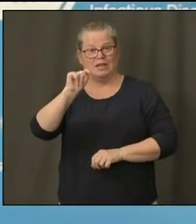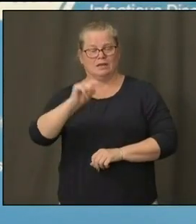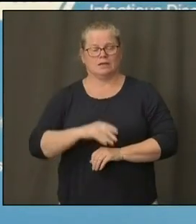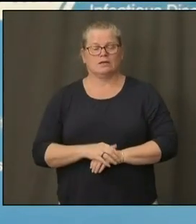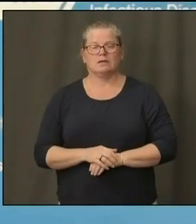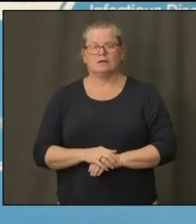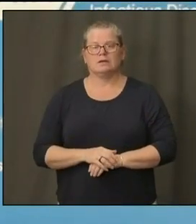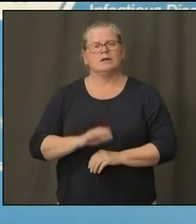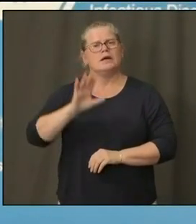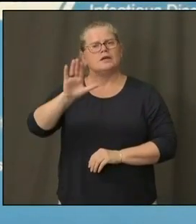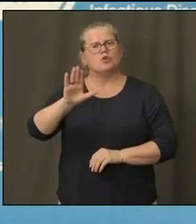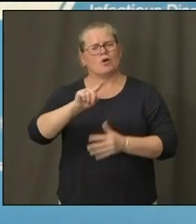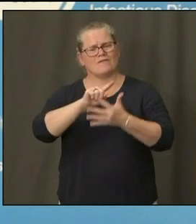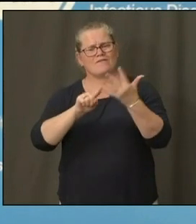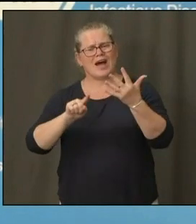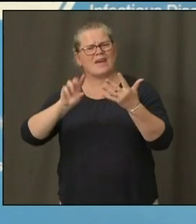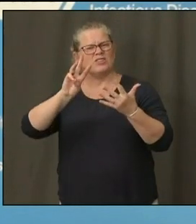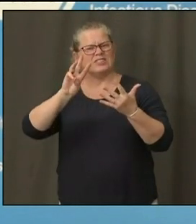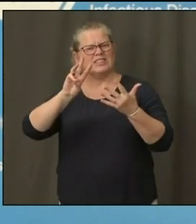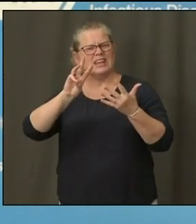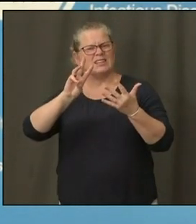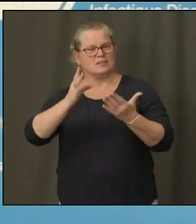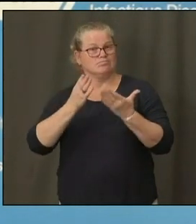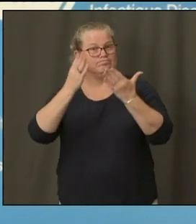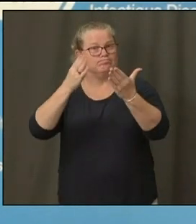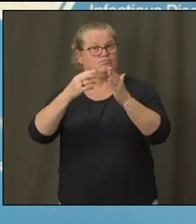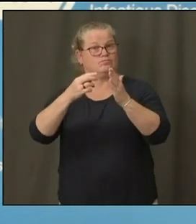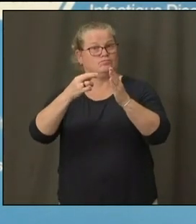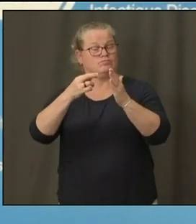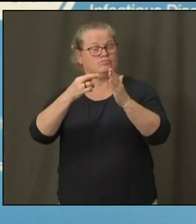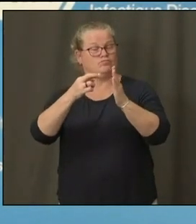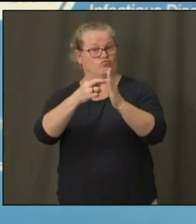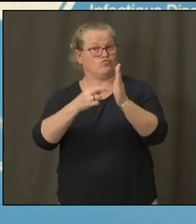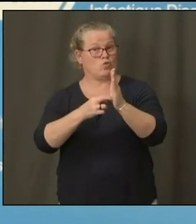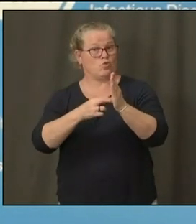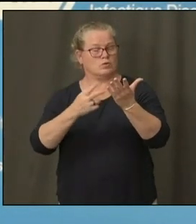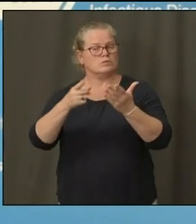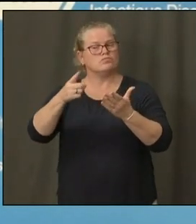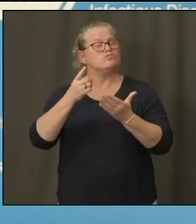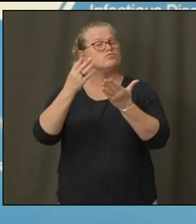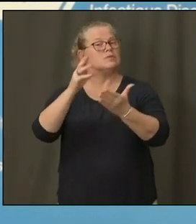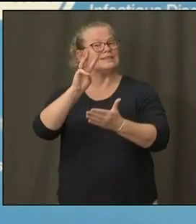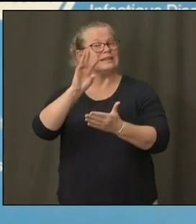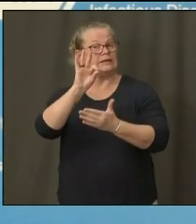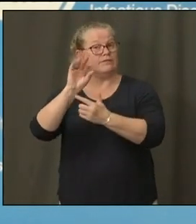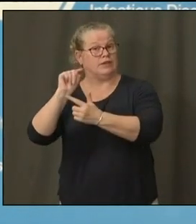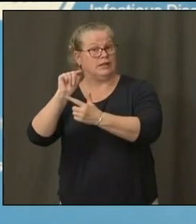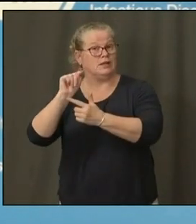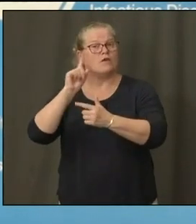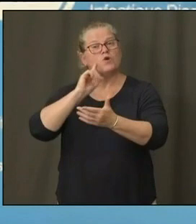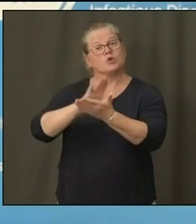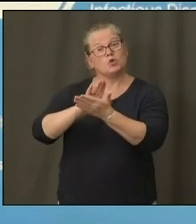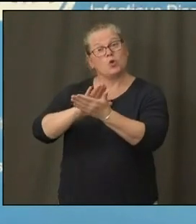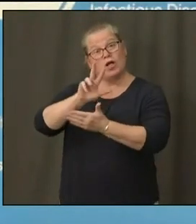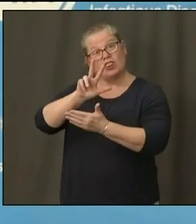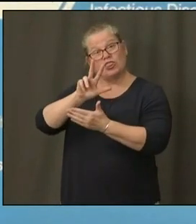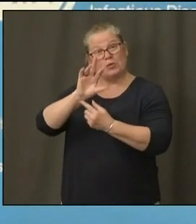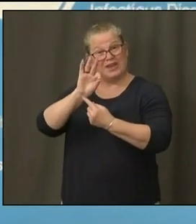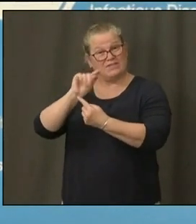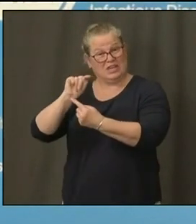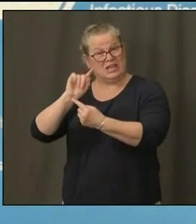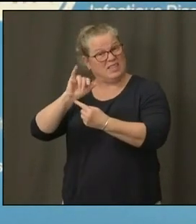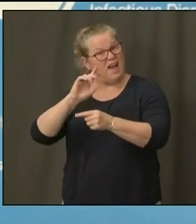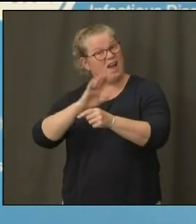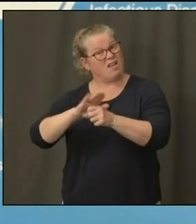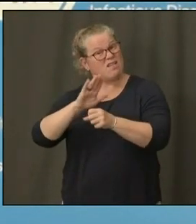you emphasized the 6 feet of social distancing. So is 3 feet adequate for schools? You know, I can't give a